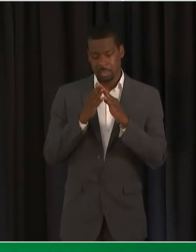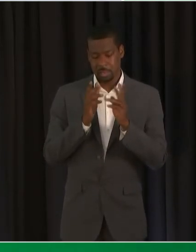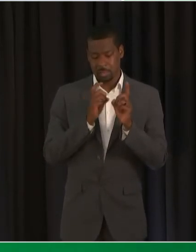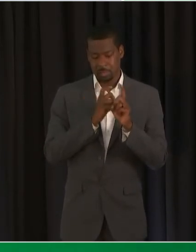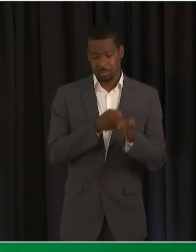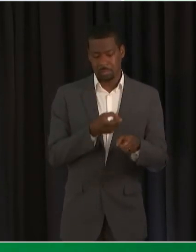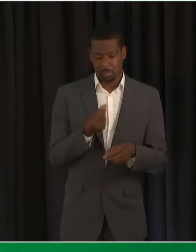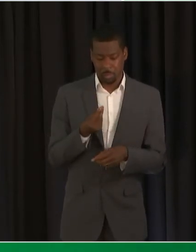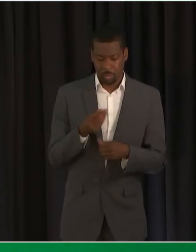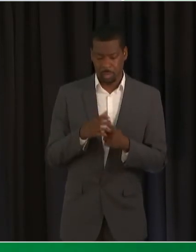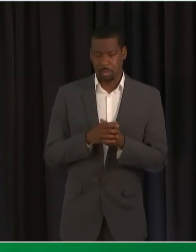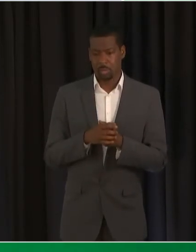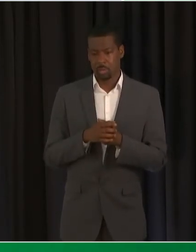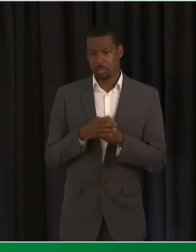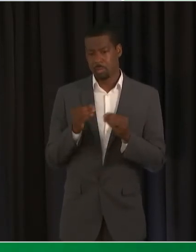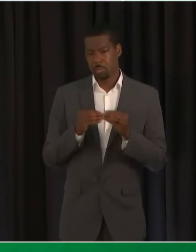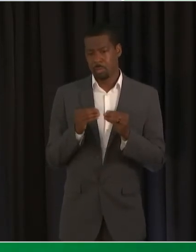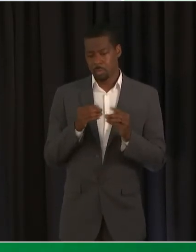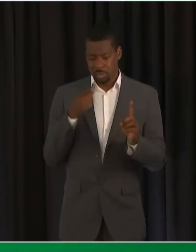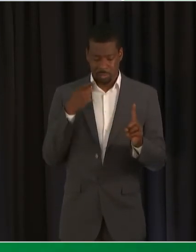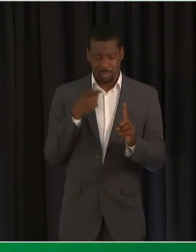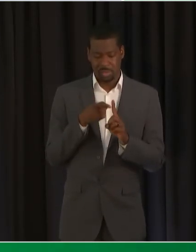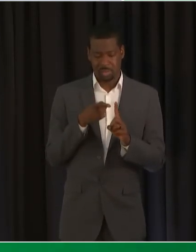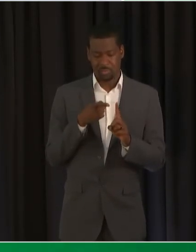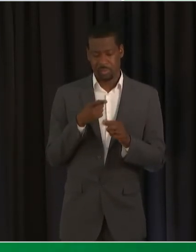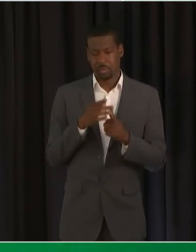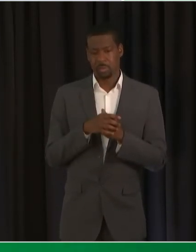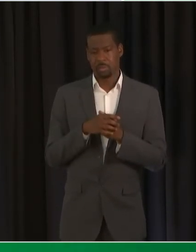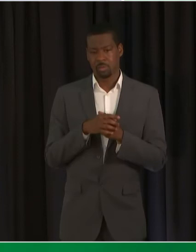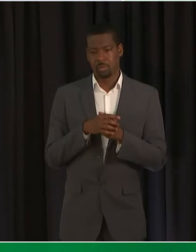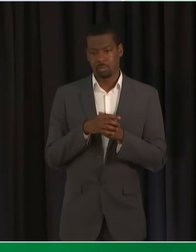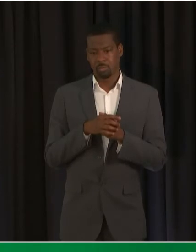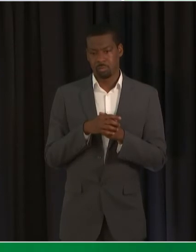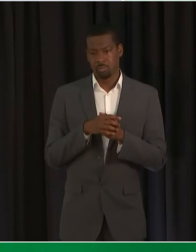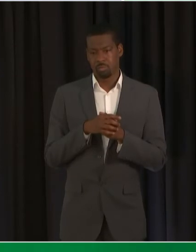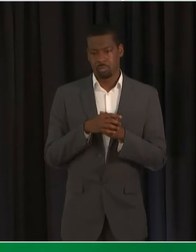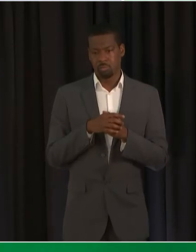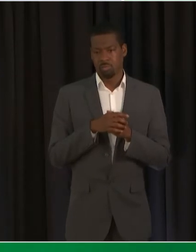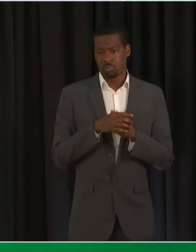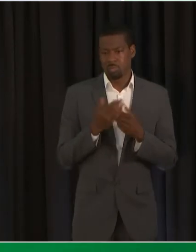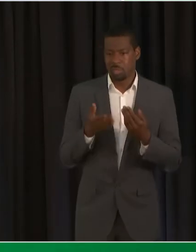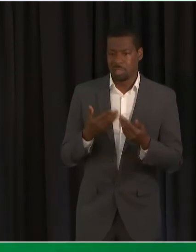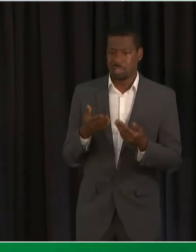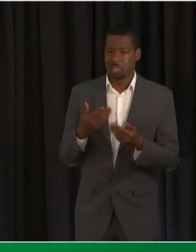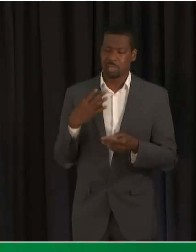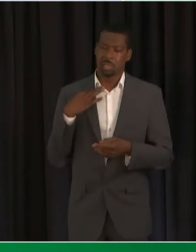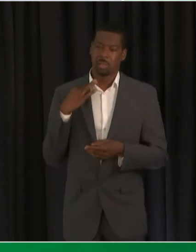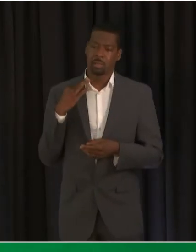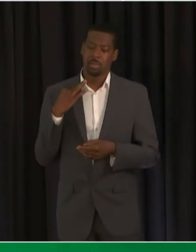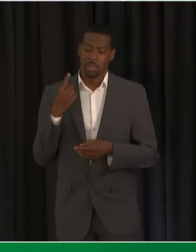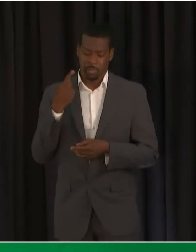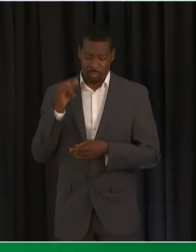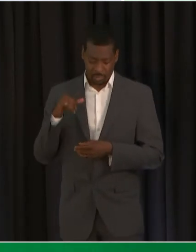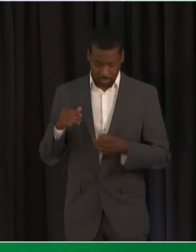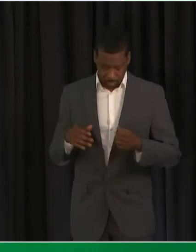been sometimes more specific for certain needs that we had, so they were easy enough to apply for and get.